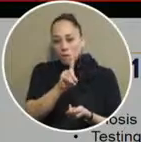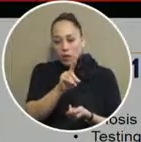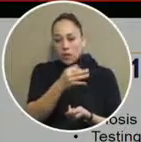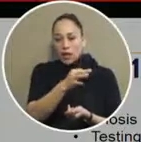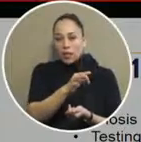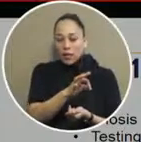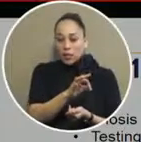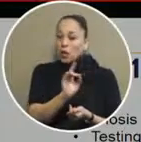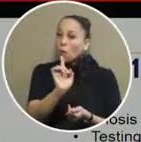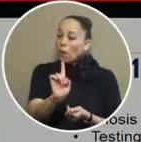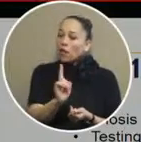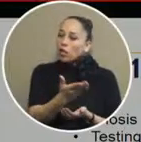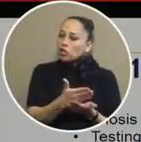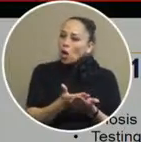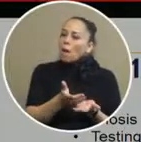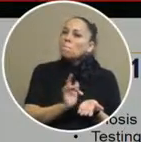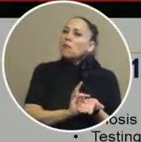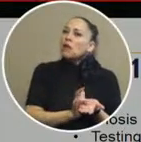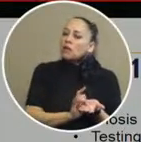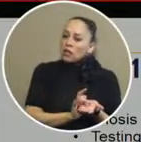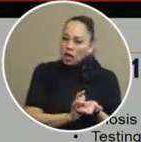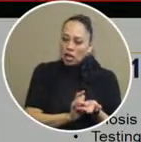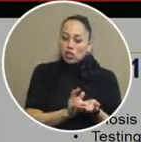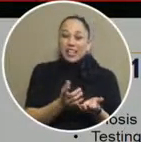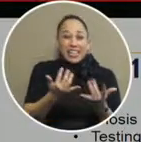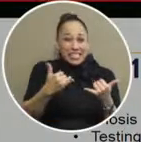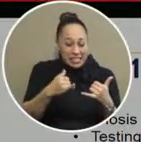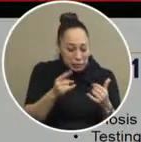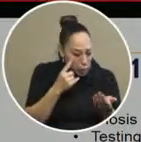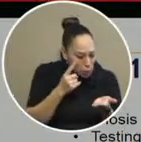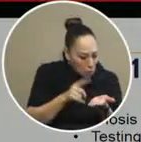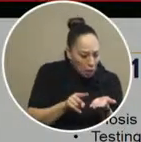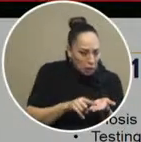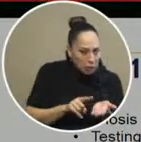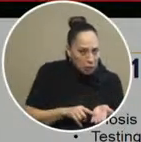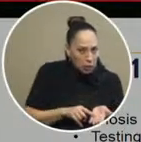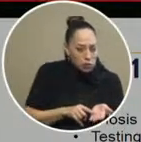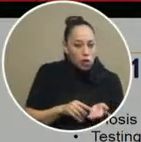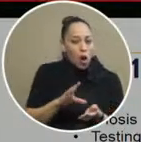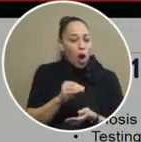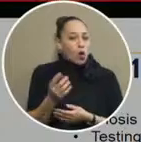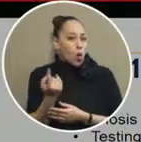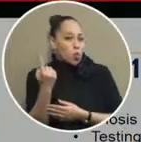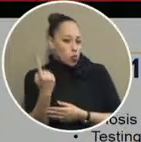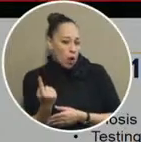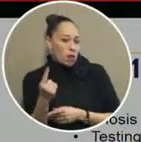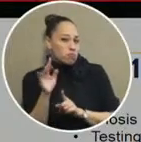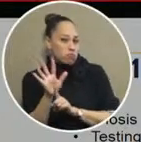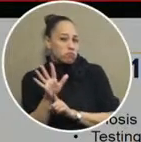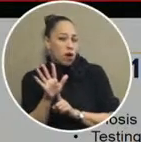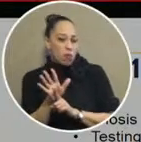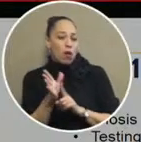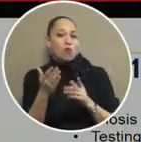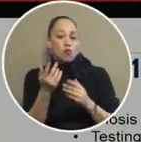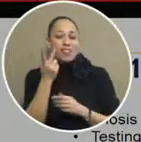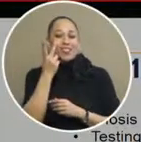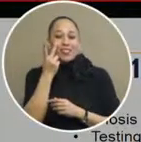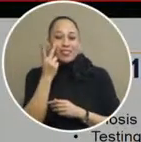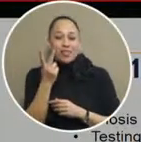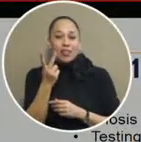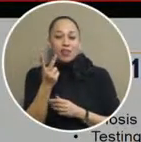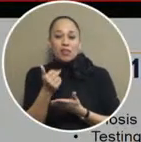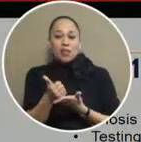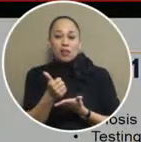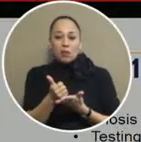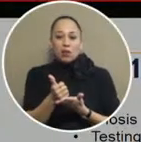are some medications that are being under investigation, and one of the most popular ones that we have seen